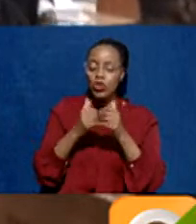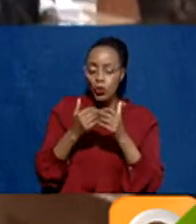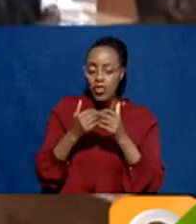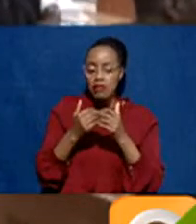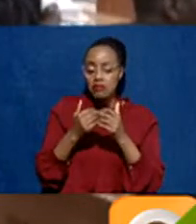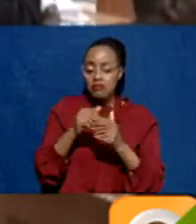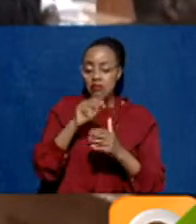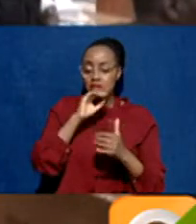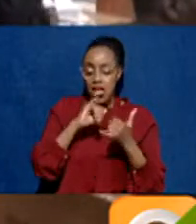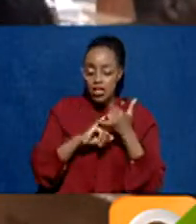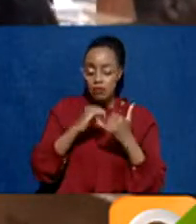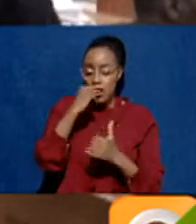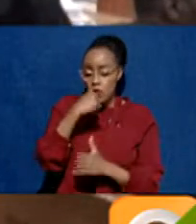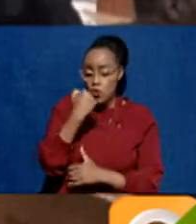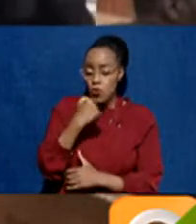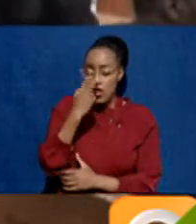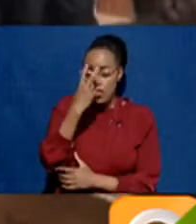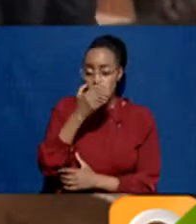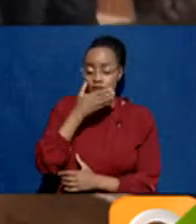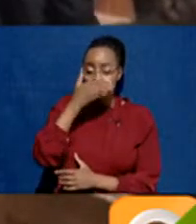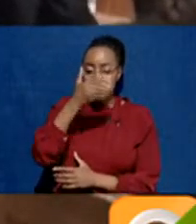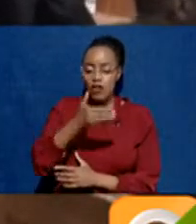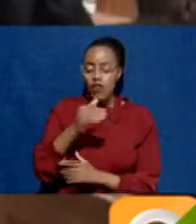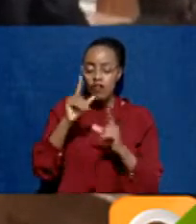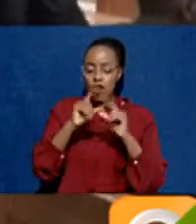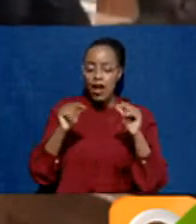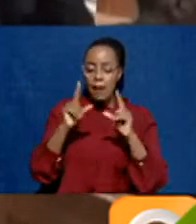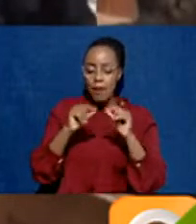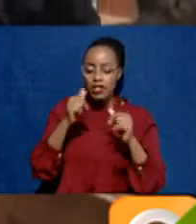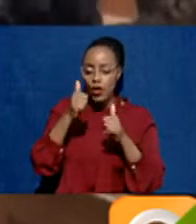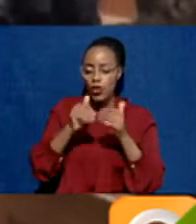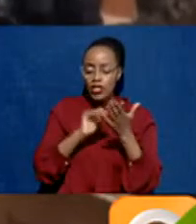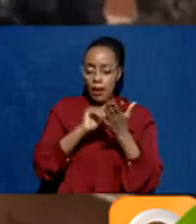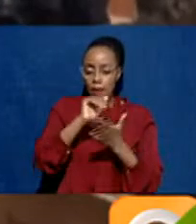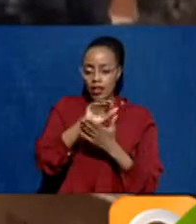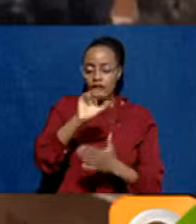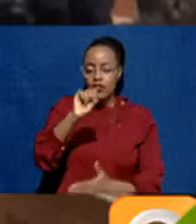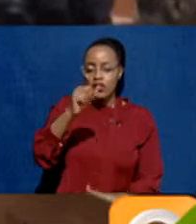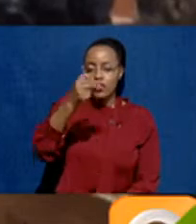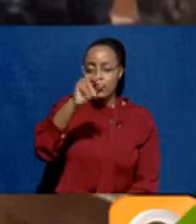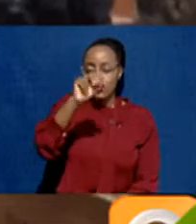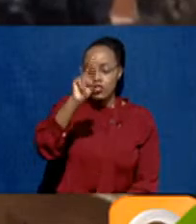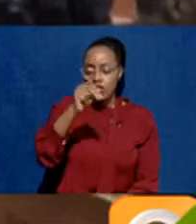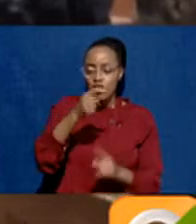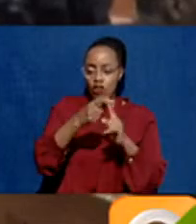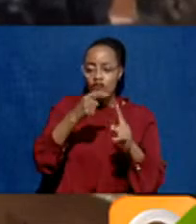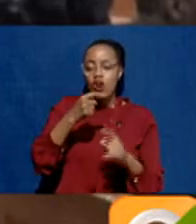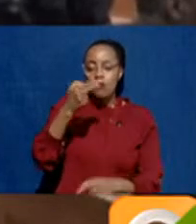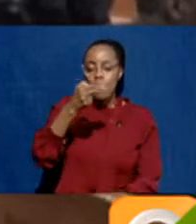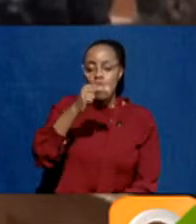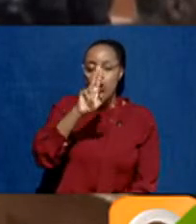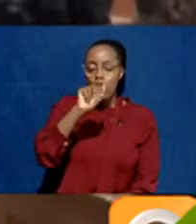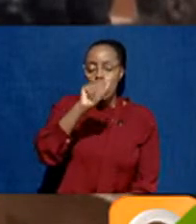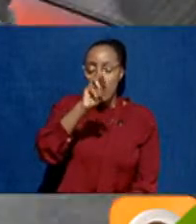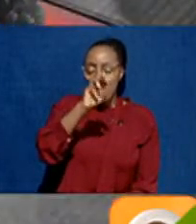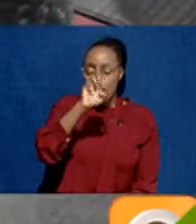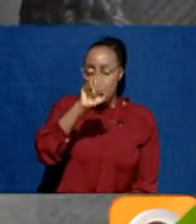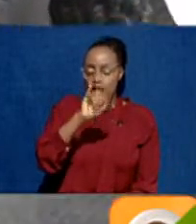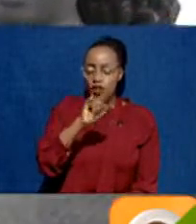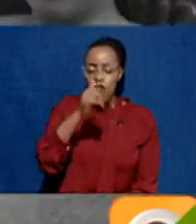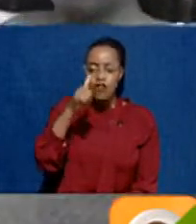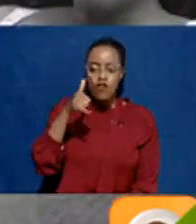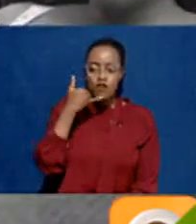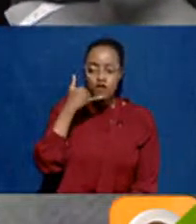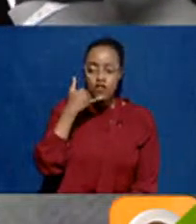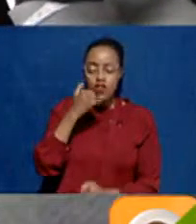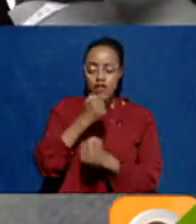said husband. In response, a message presumably sent by Sharon from her Huawei phone reads in part, "I